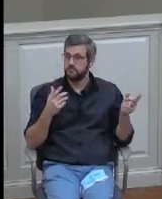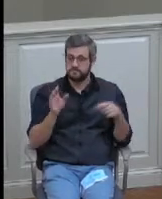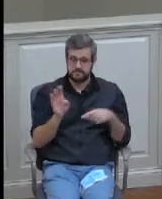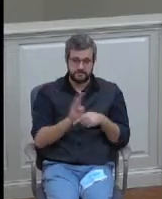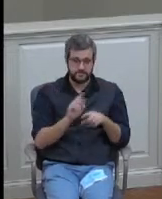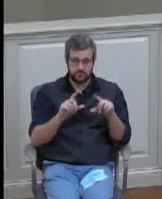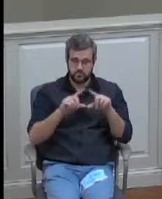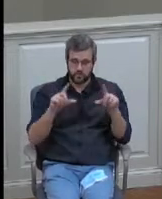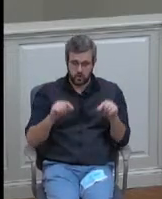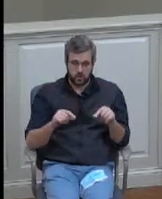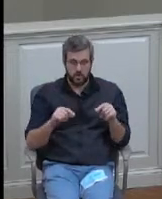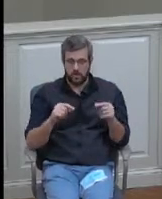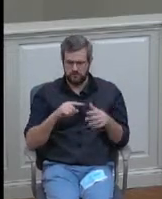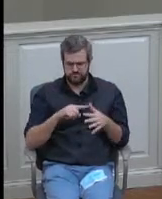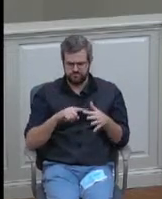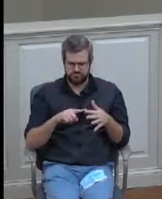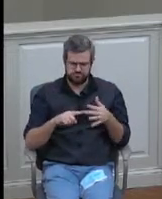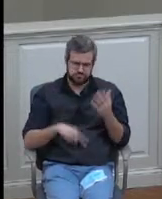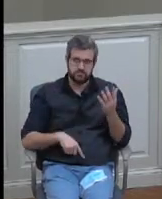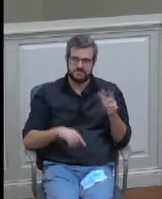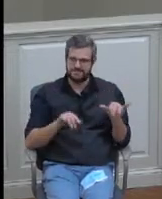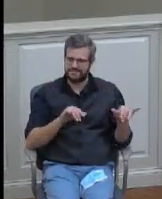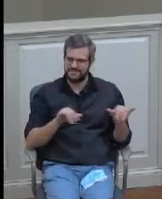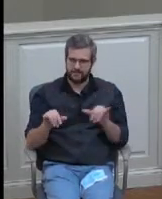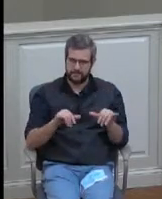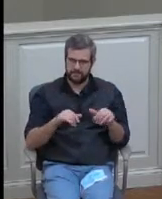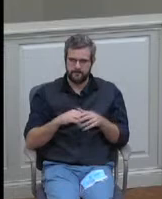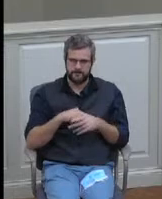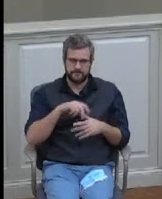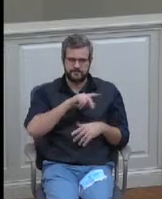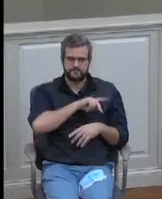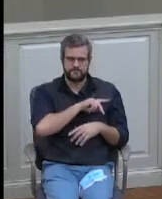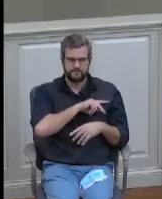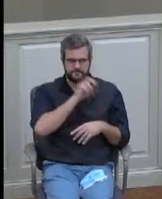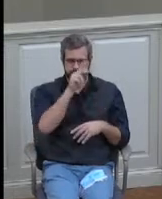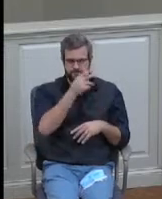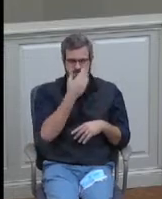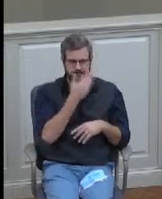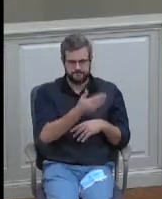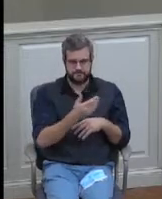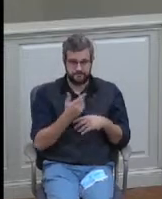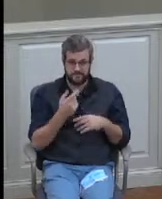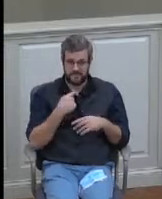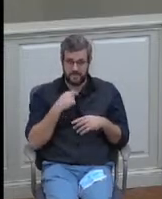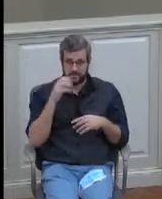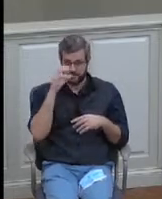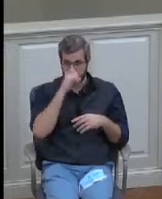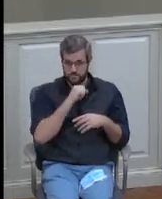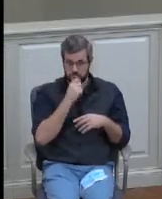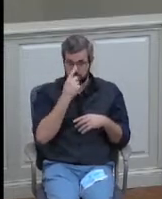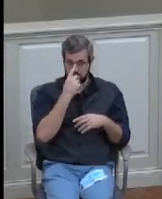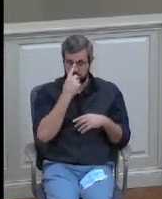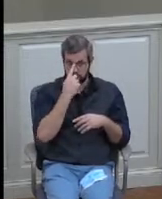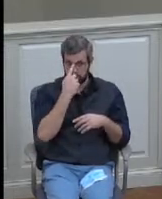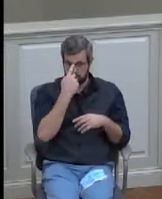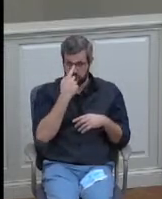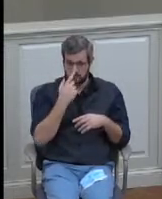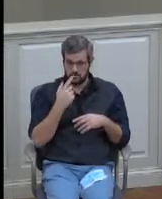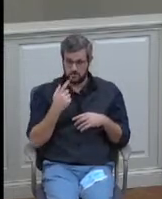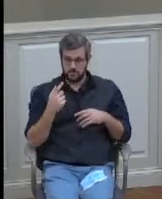And business cards, et Right. cetera. Okay. Yep. And so I assume that